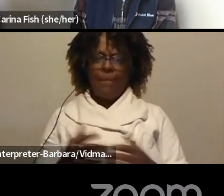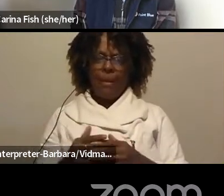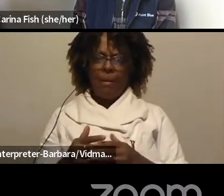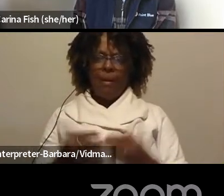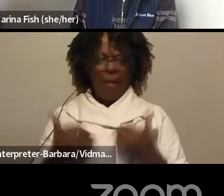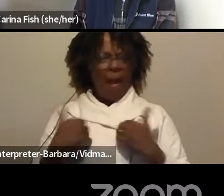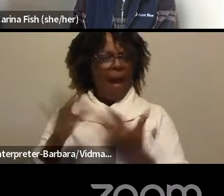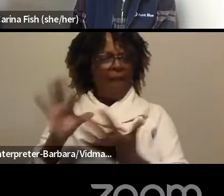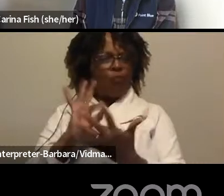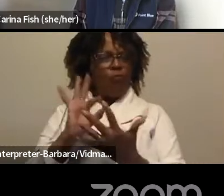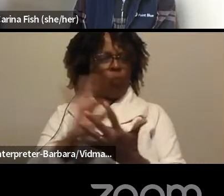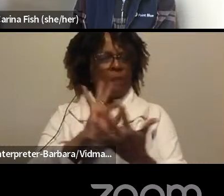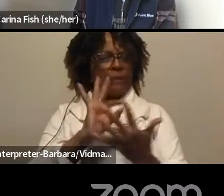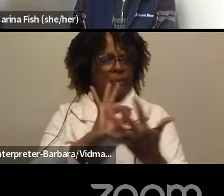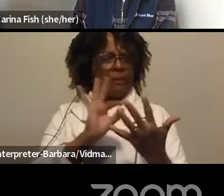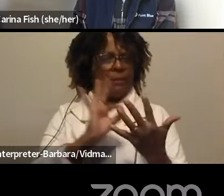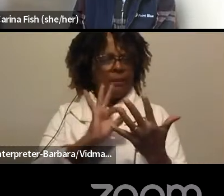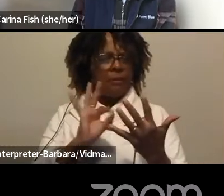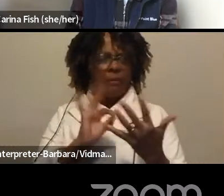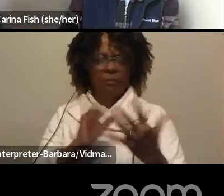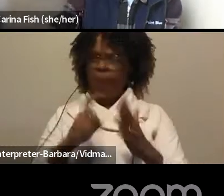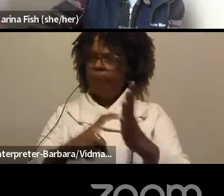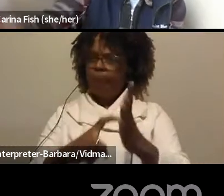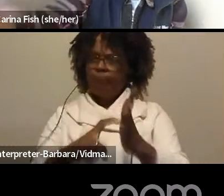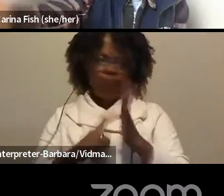just know that it's a bad.